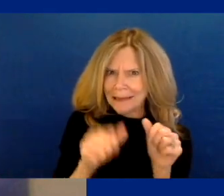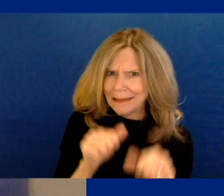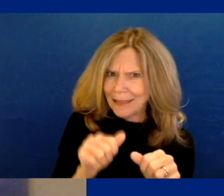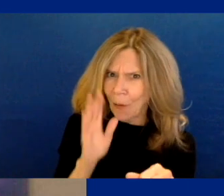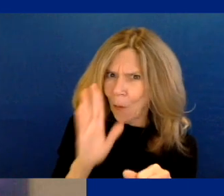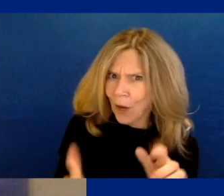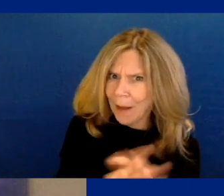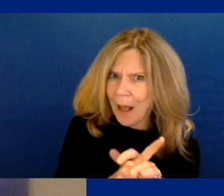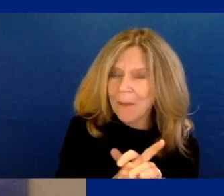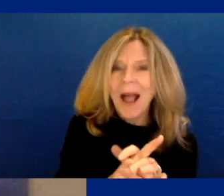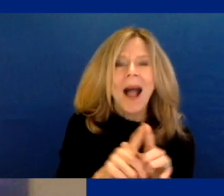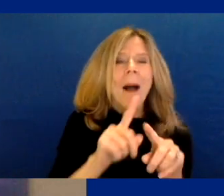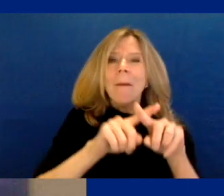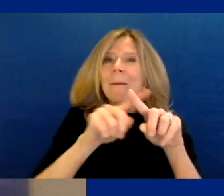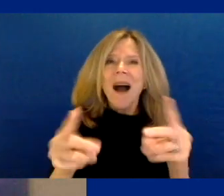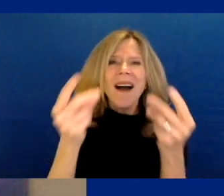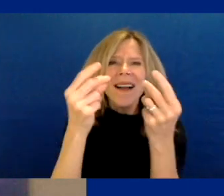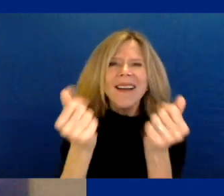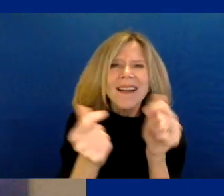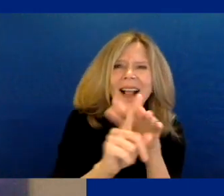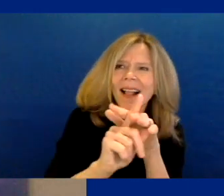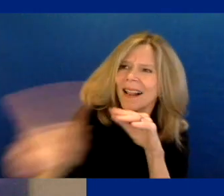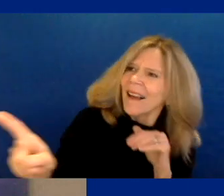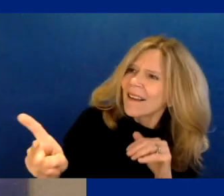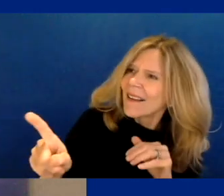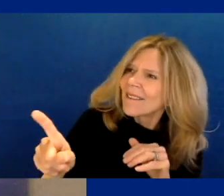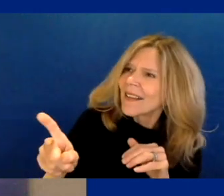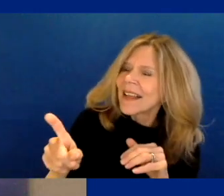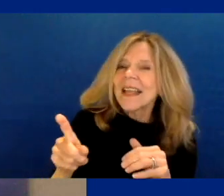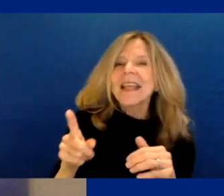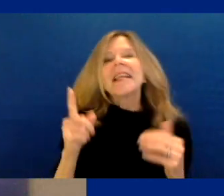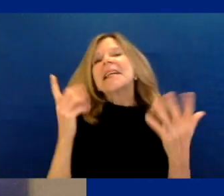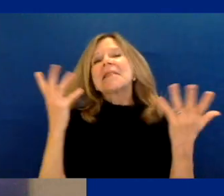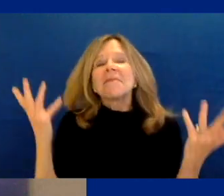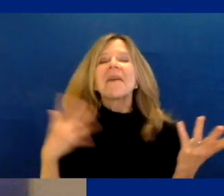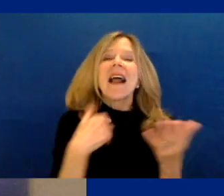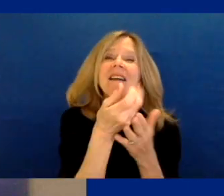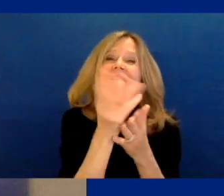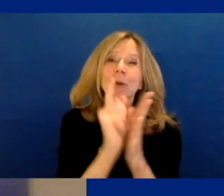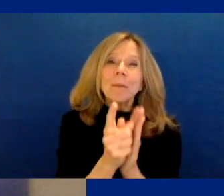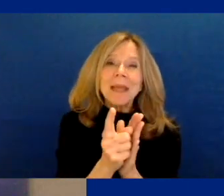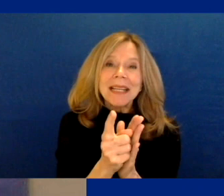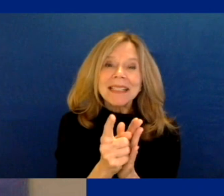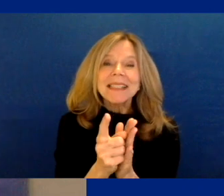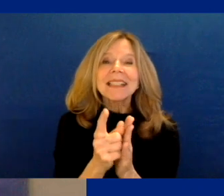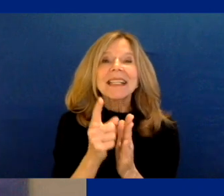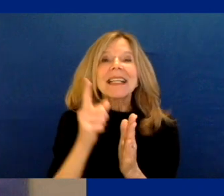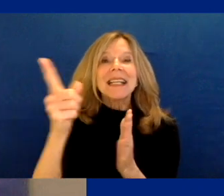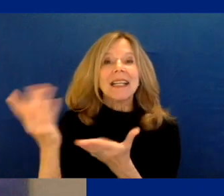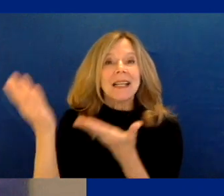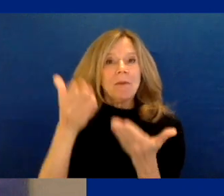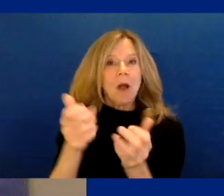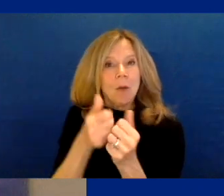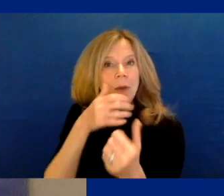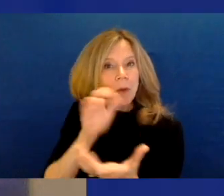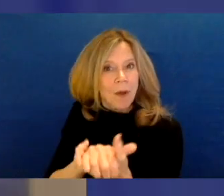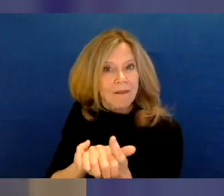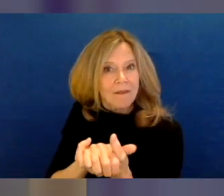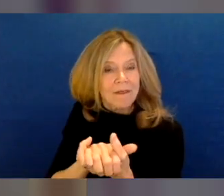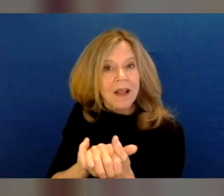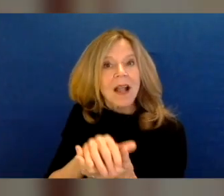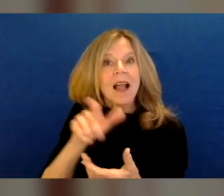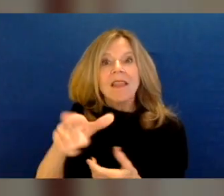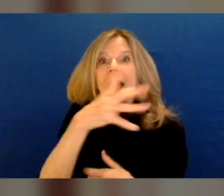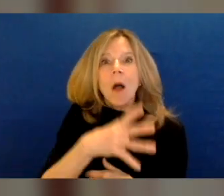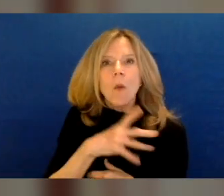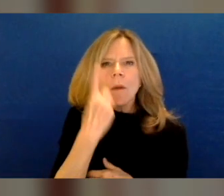he was going to come. And B, how quickly he left after he came. It was maybe a few short minutes later that a woman